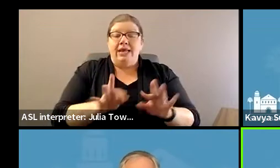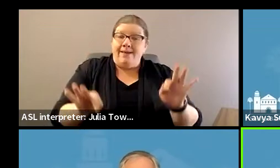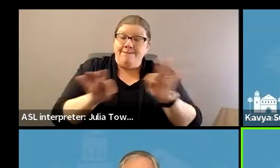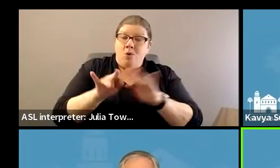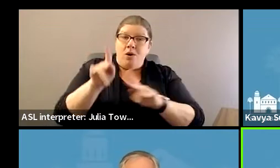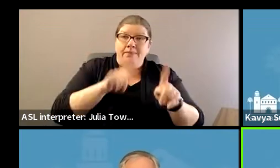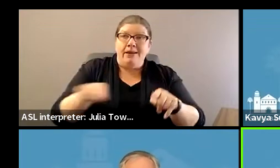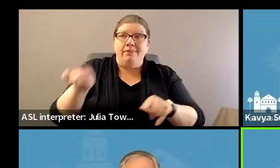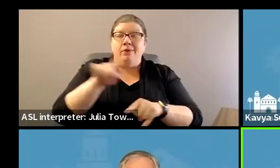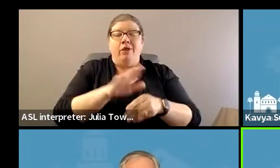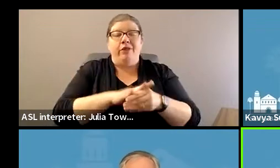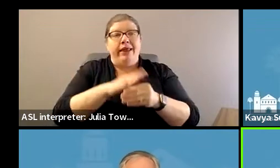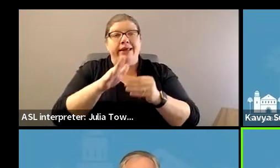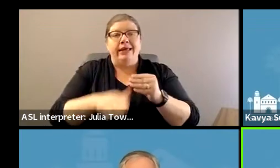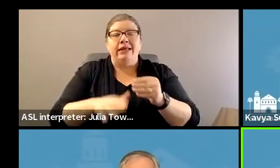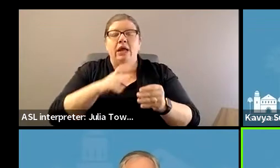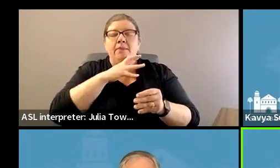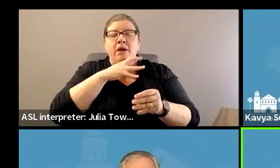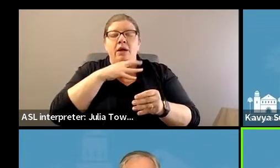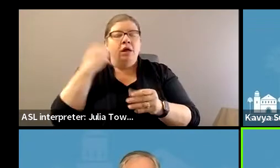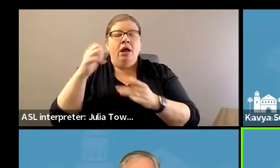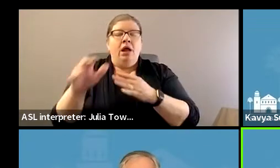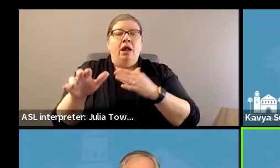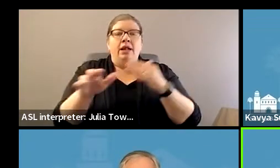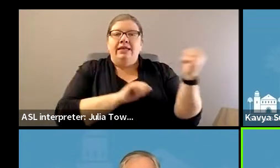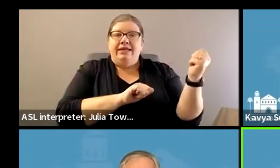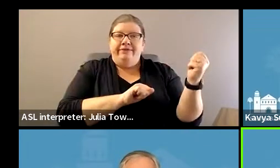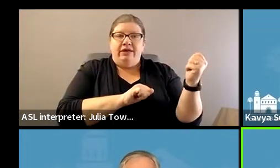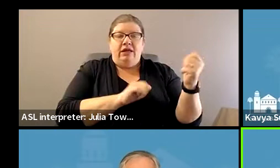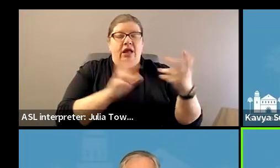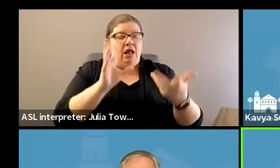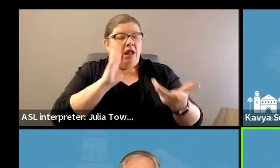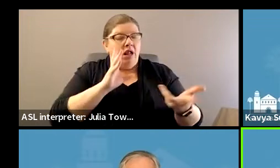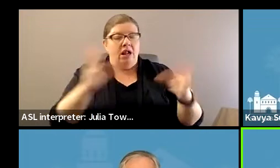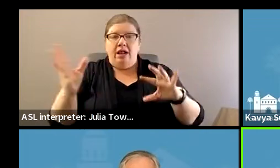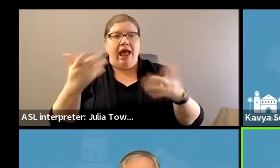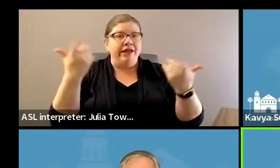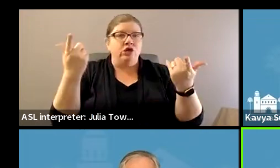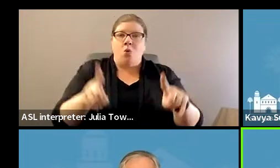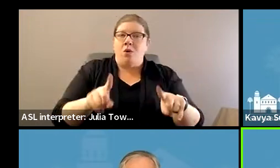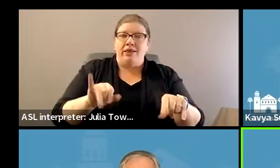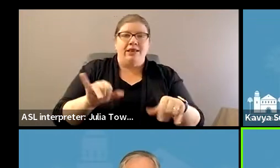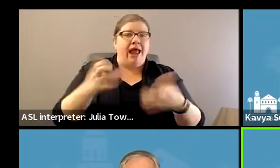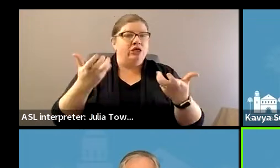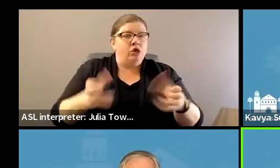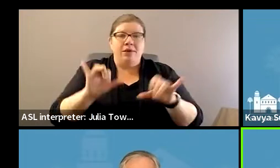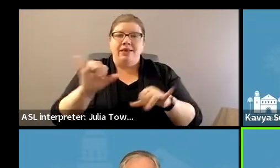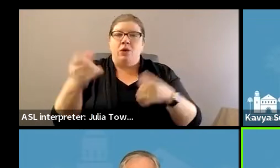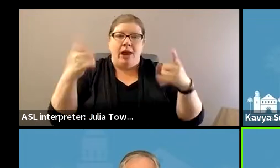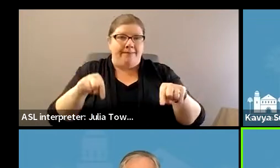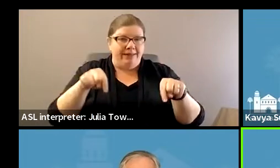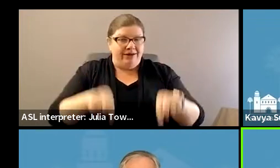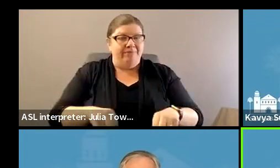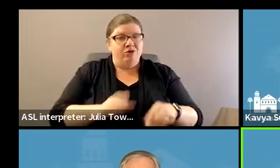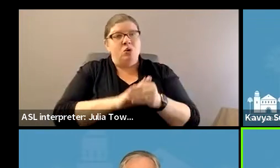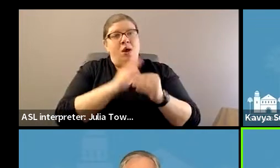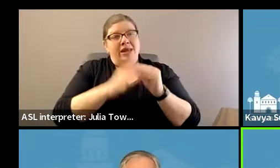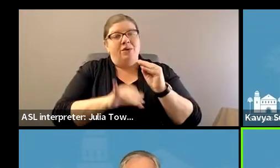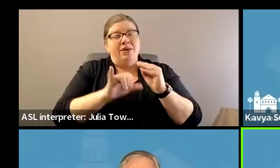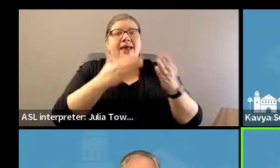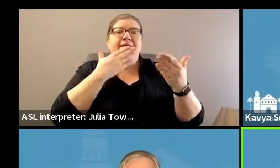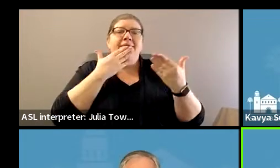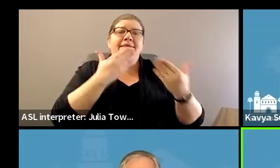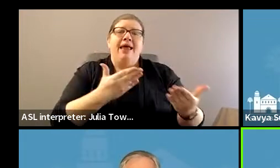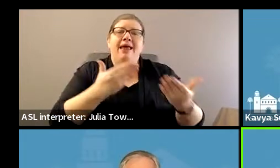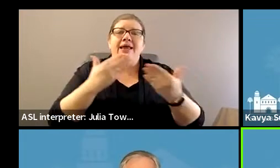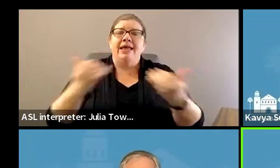end up leaving, and it makes the process worse off for it. And I don't want to see that happen here. So I'll end with that, and just want to thank everyone who's